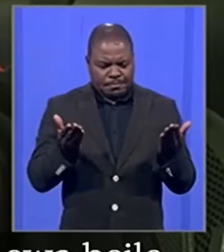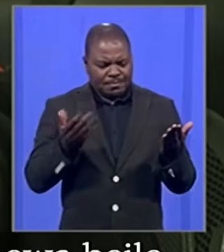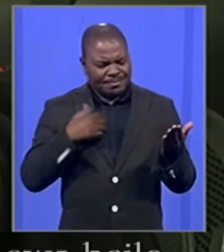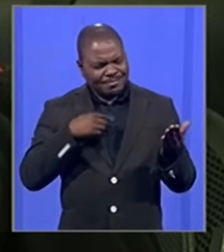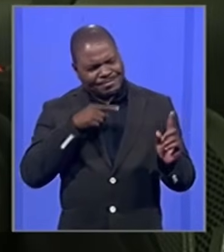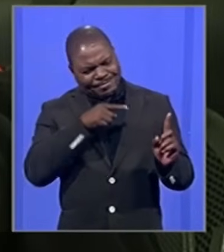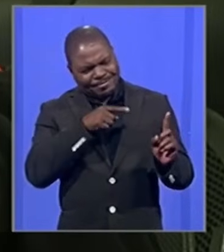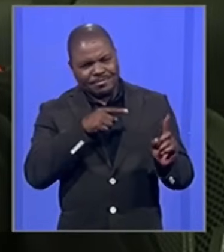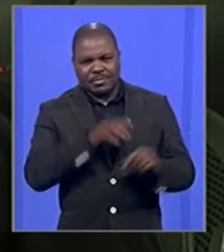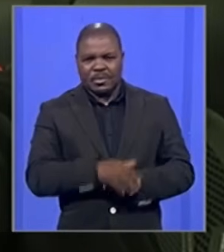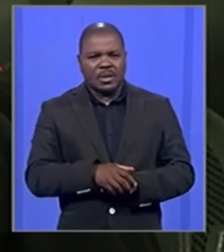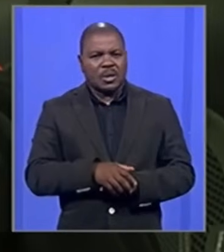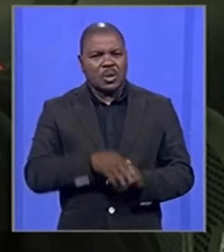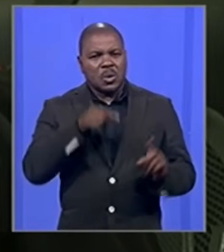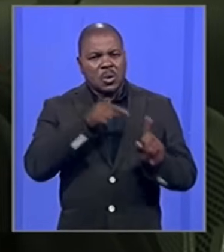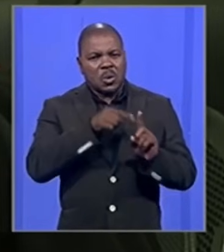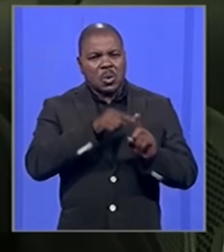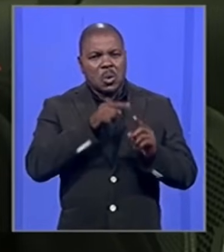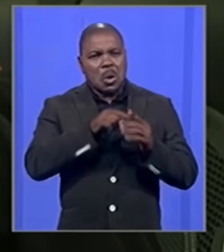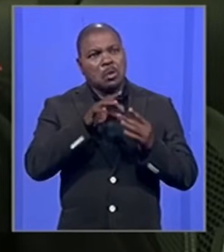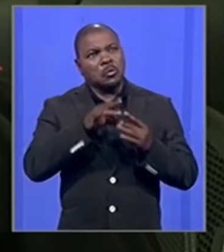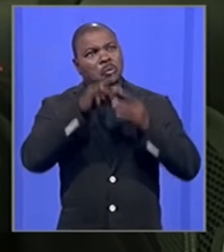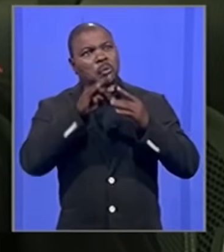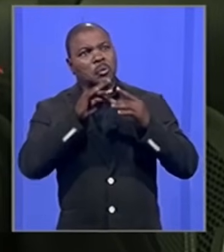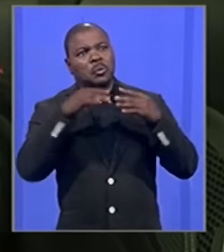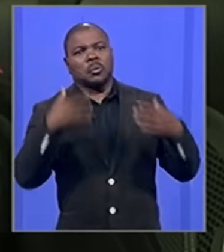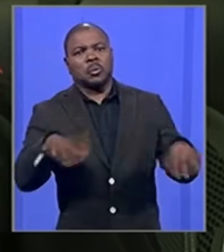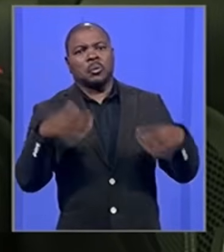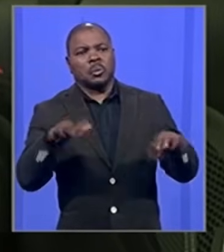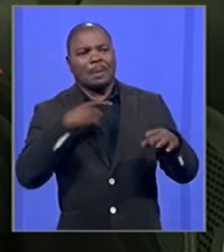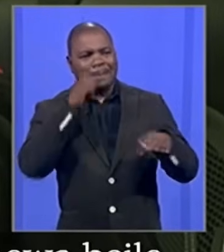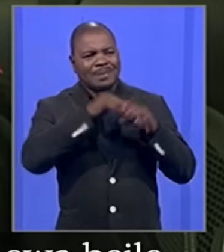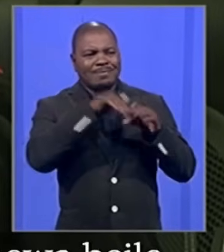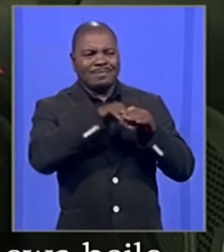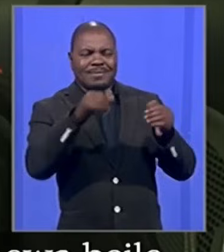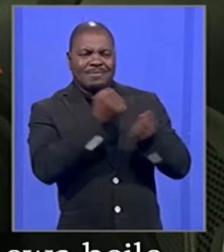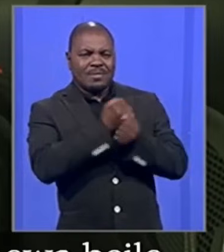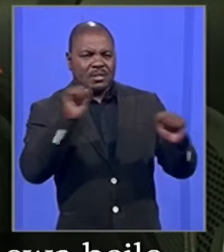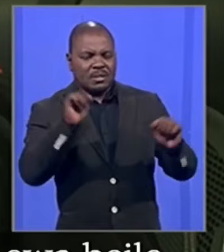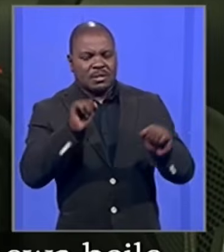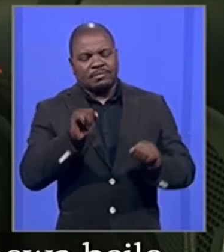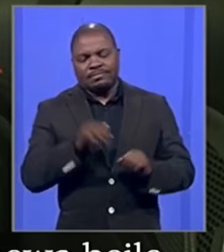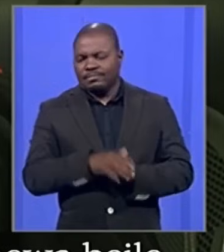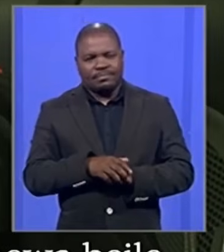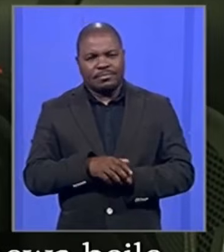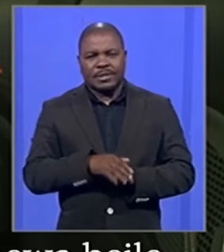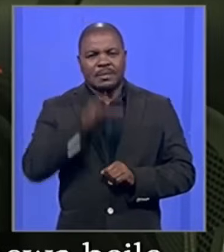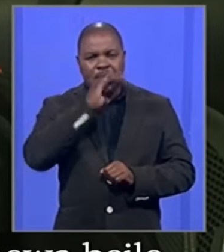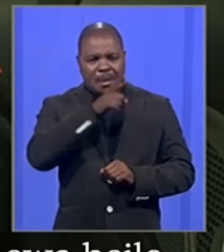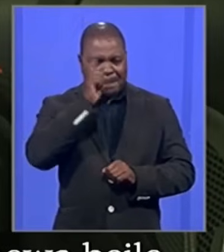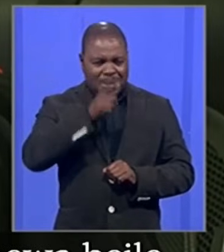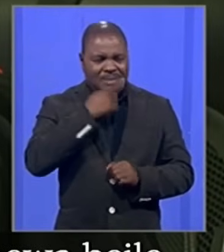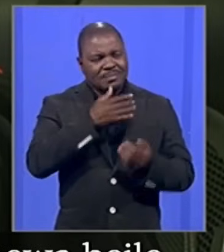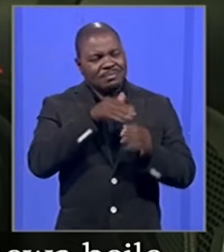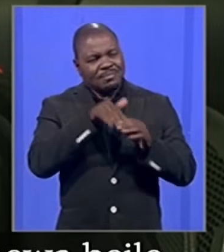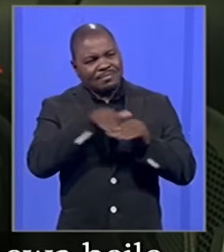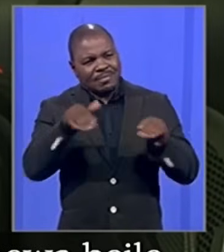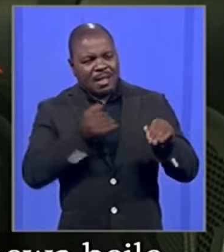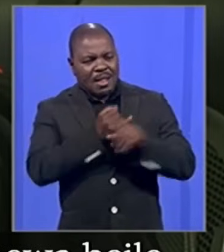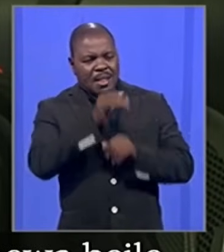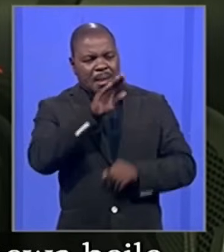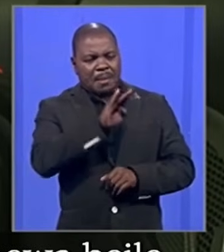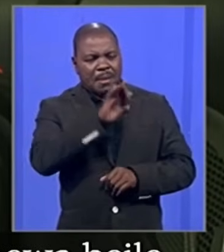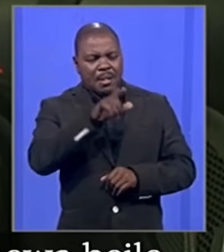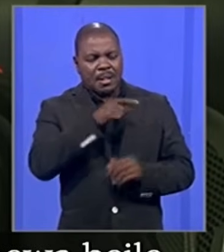not discharged the onus of proving any exceptional circumstances that would, in the interest of justice, permit his release on bail. Therefore,